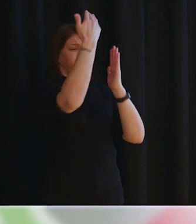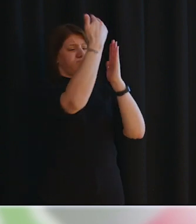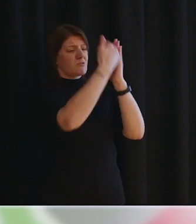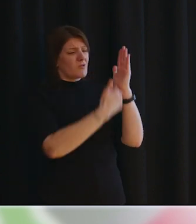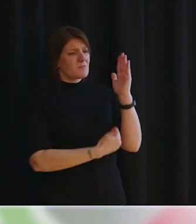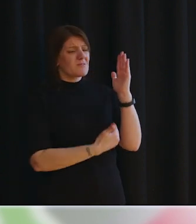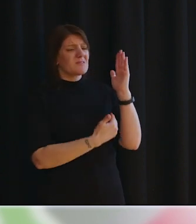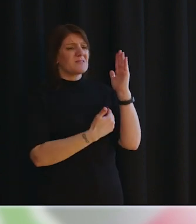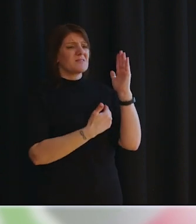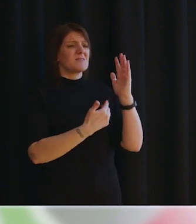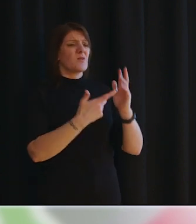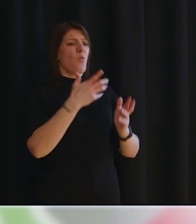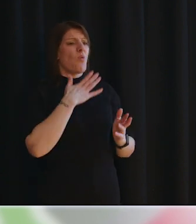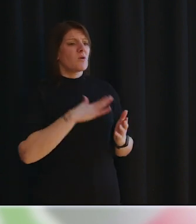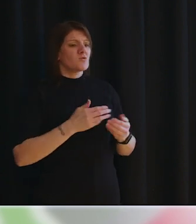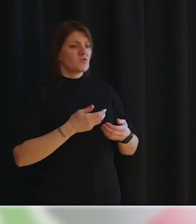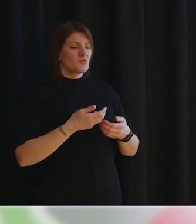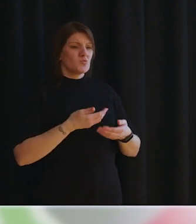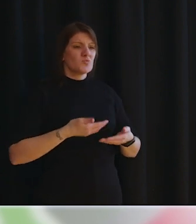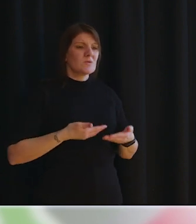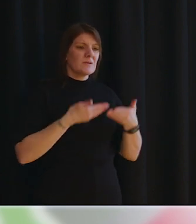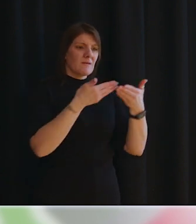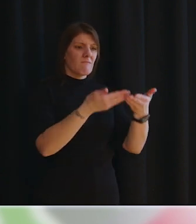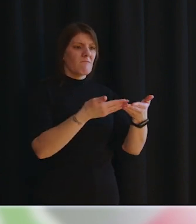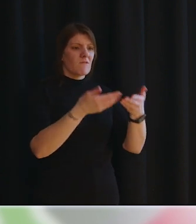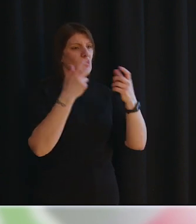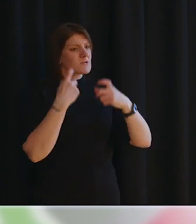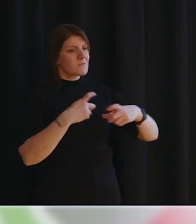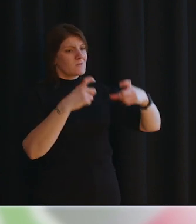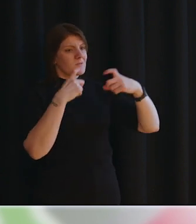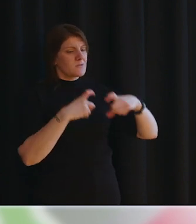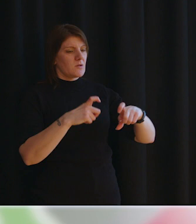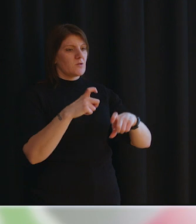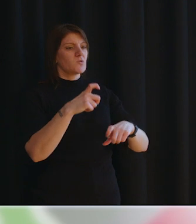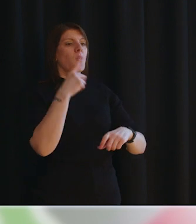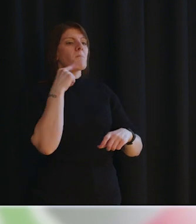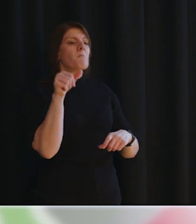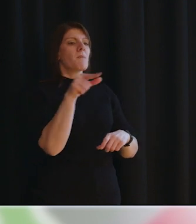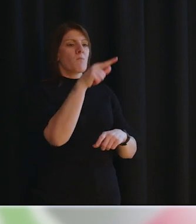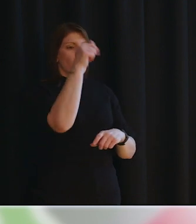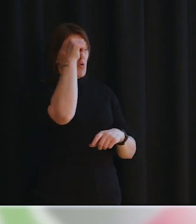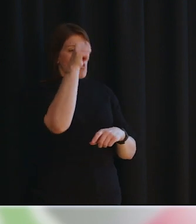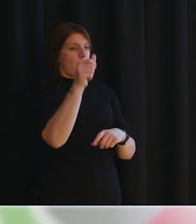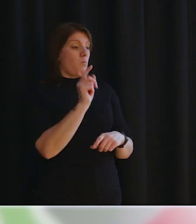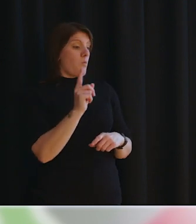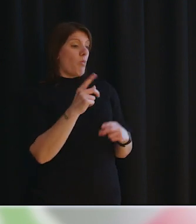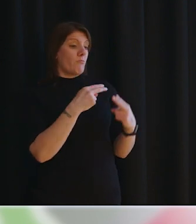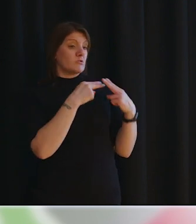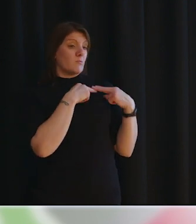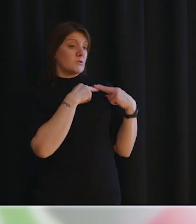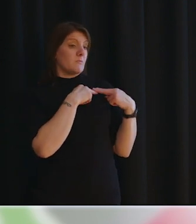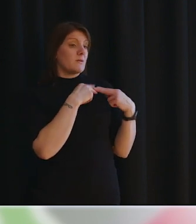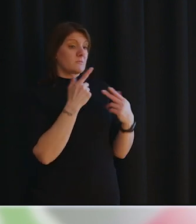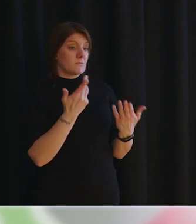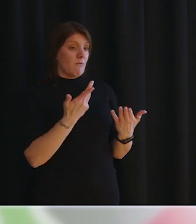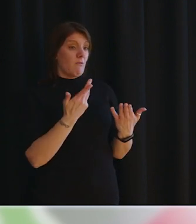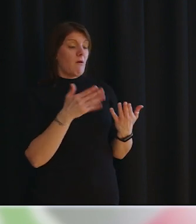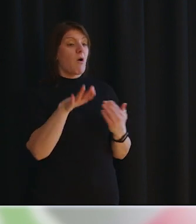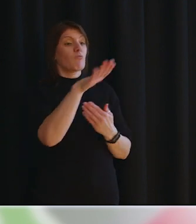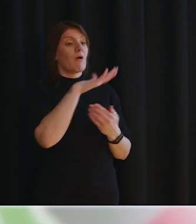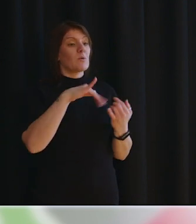to create consistency so people know exactly what their responsibilities are around